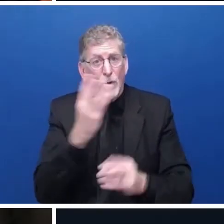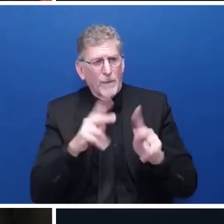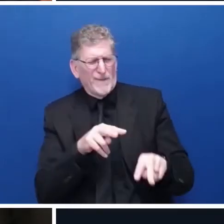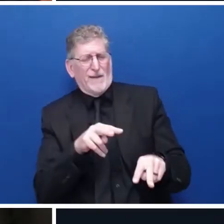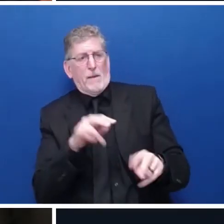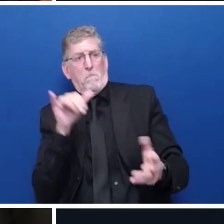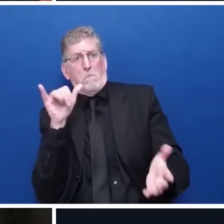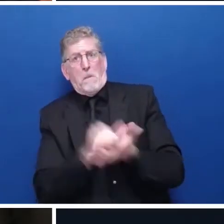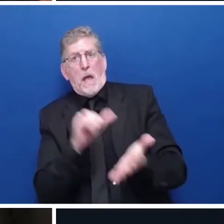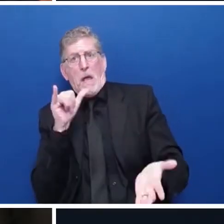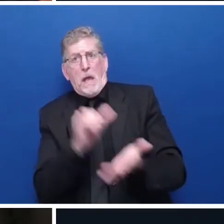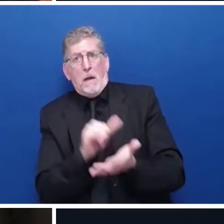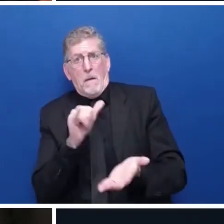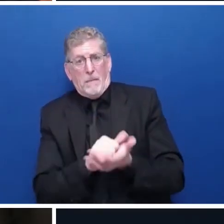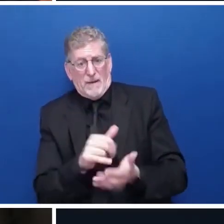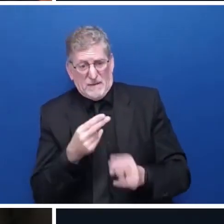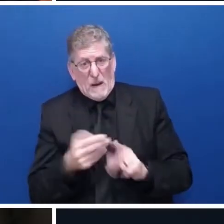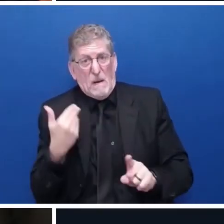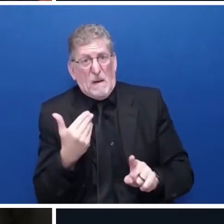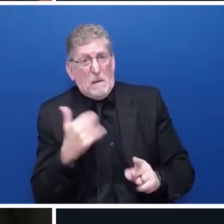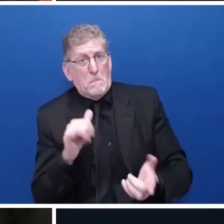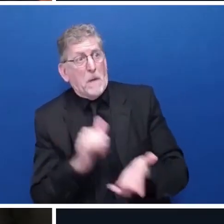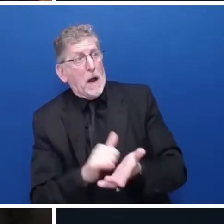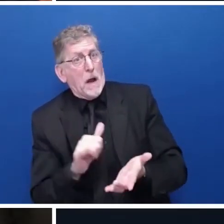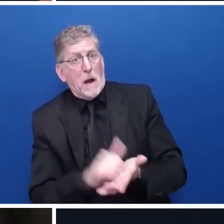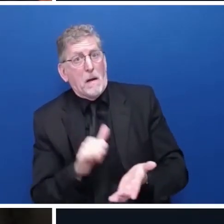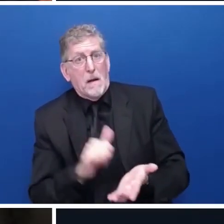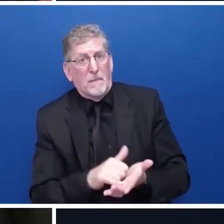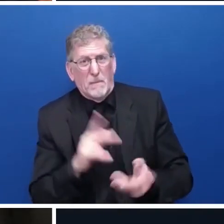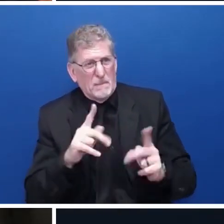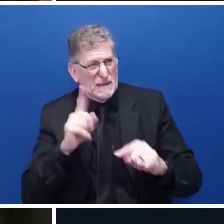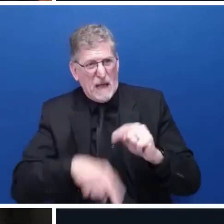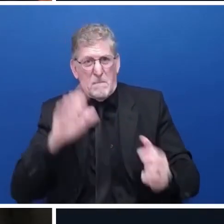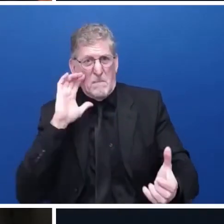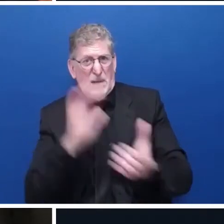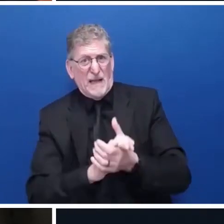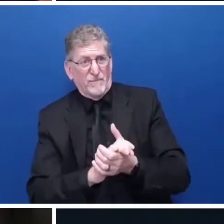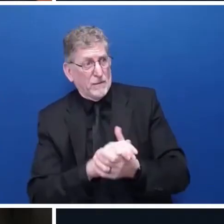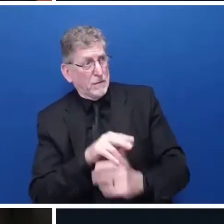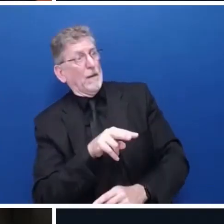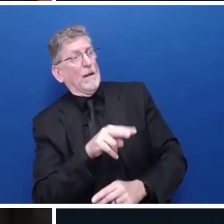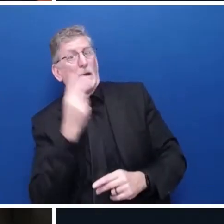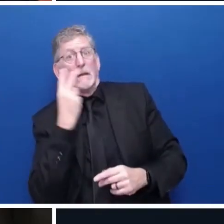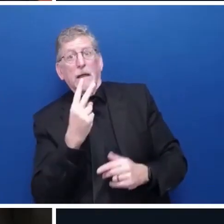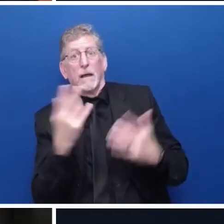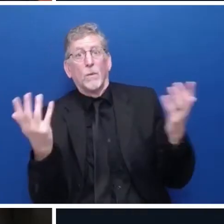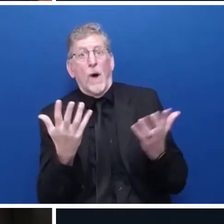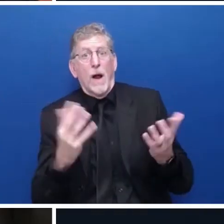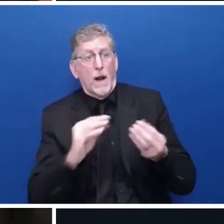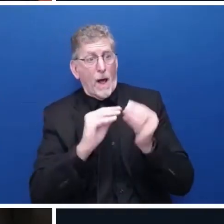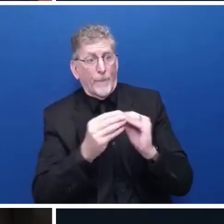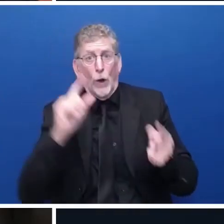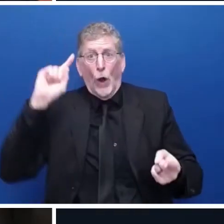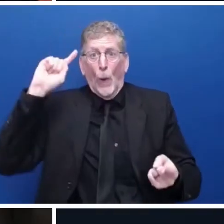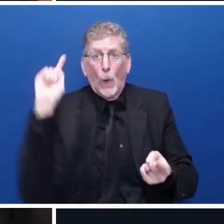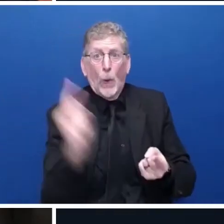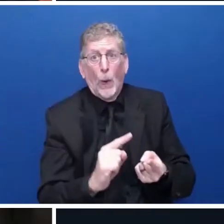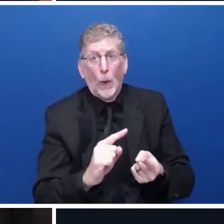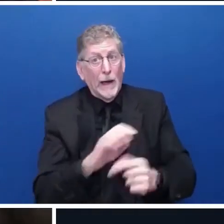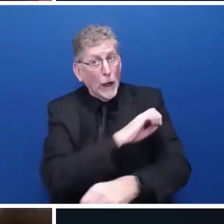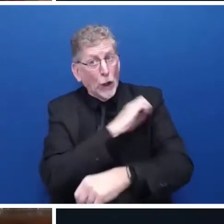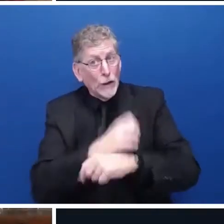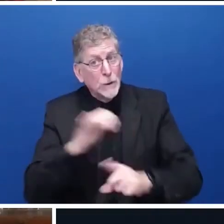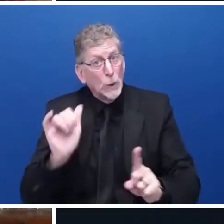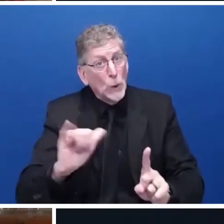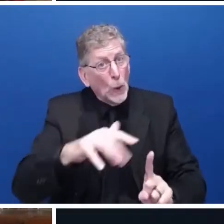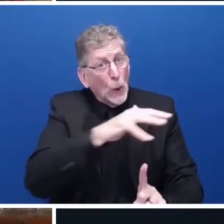ago. Nobody can believe when they see the kind of numbers, and especially energy, when they see energy going down to numbers like that, they cannot